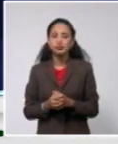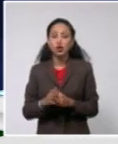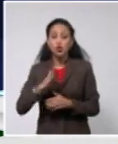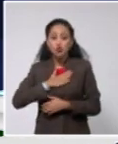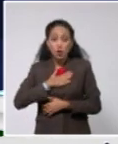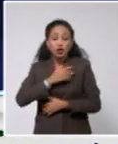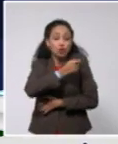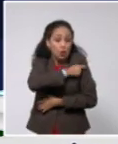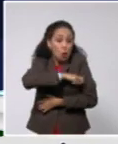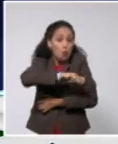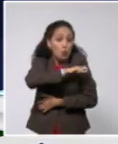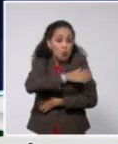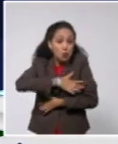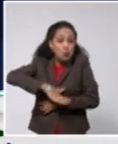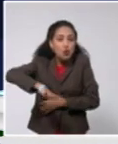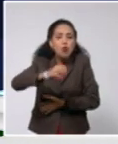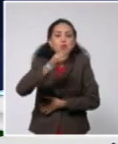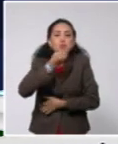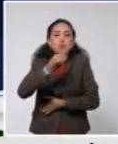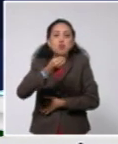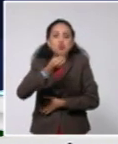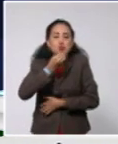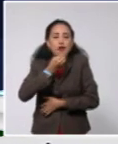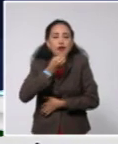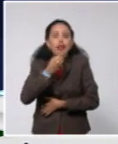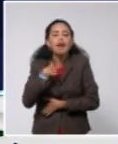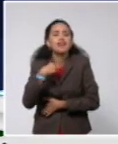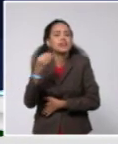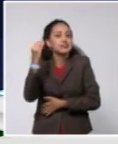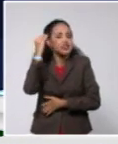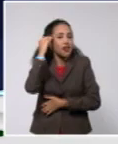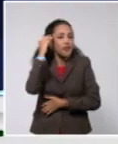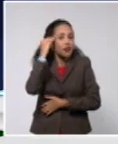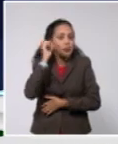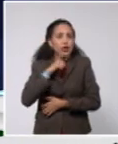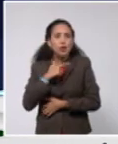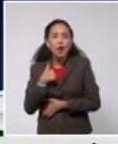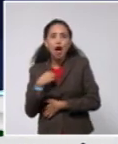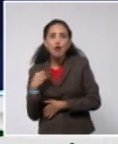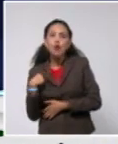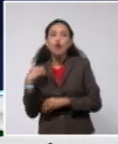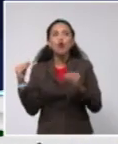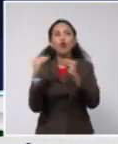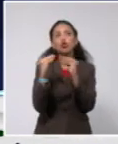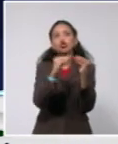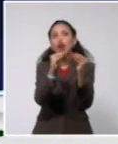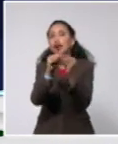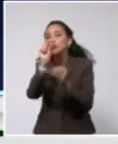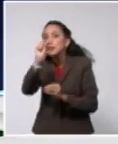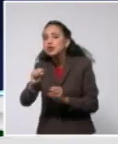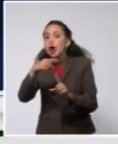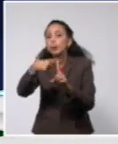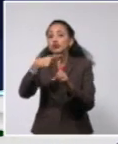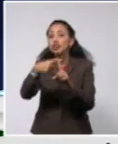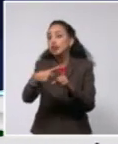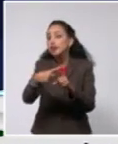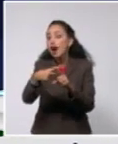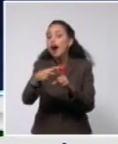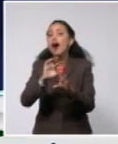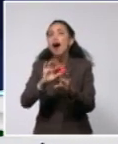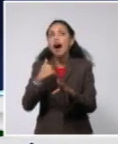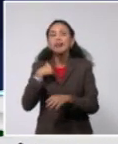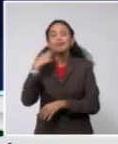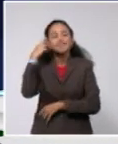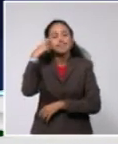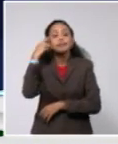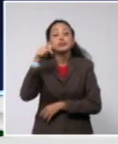tested positive for the virus contracted it abroad, meaning that imported cases remain at